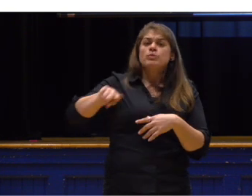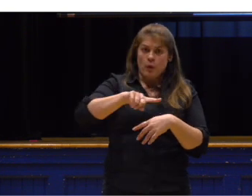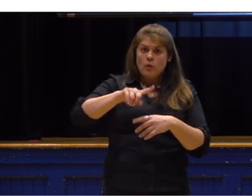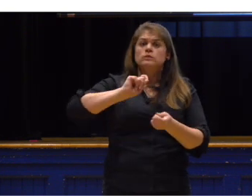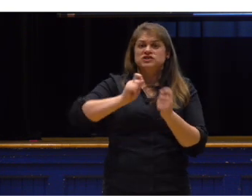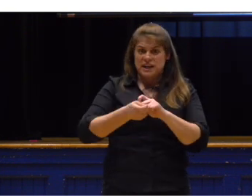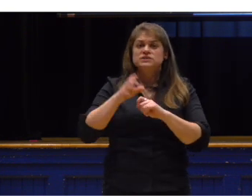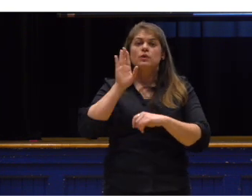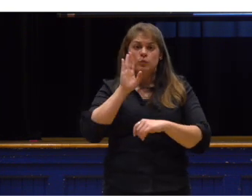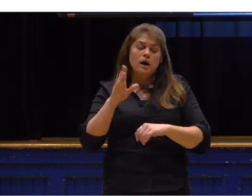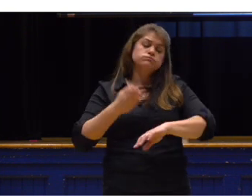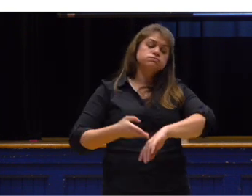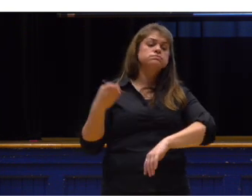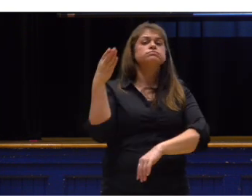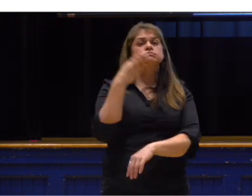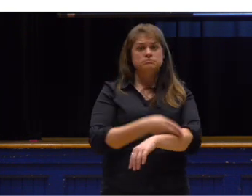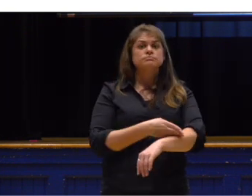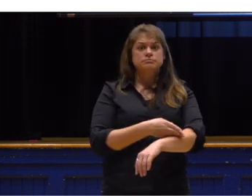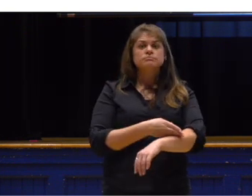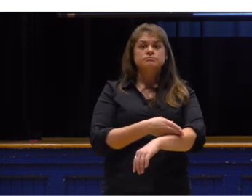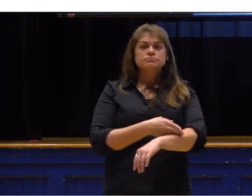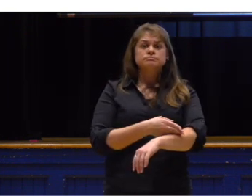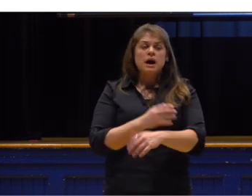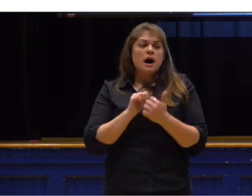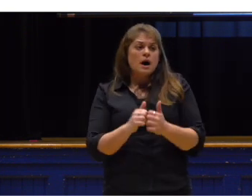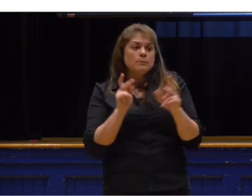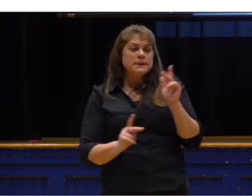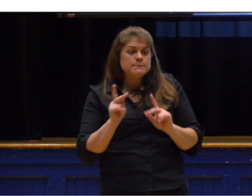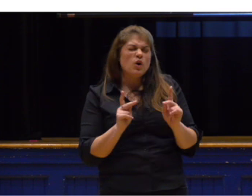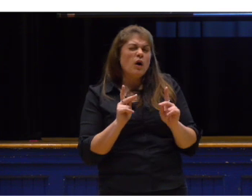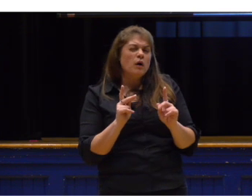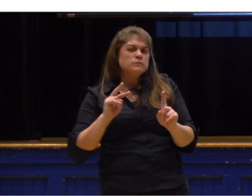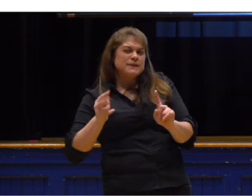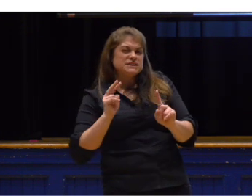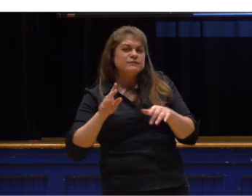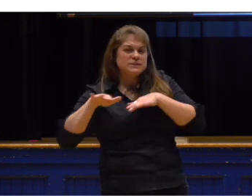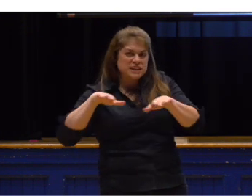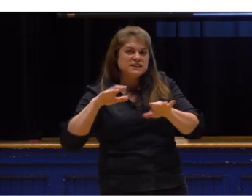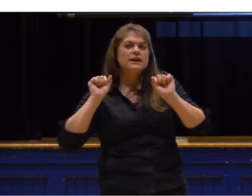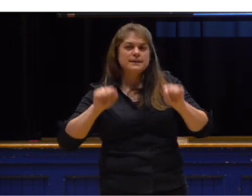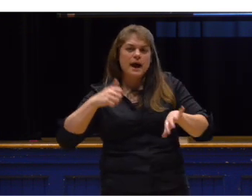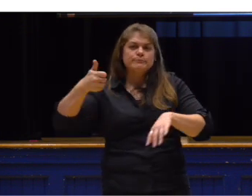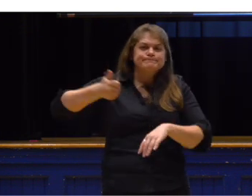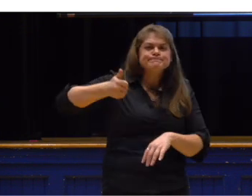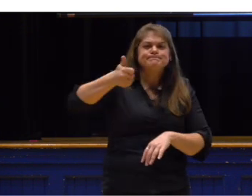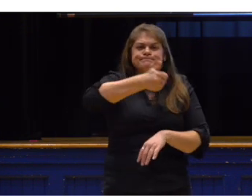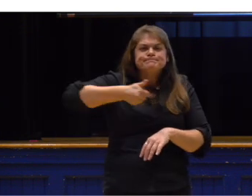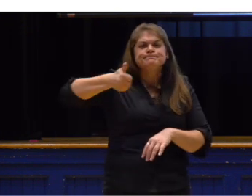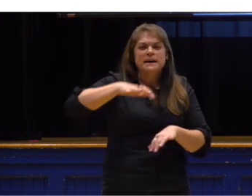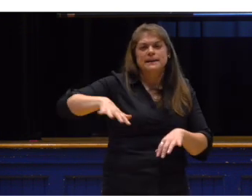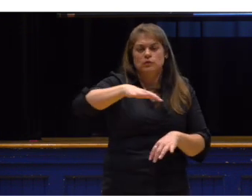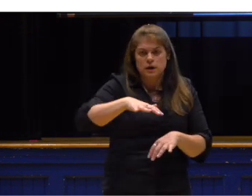going to really enhance the way things for people, especially from a pedestrian standpoint, can get back and forth.